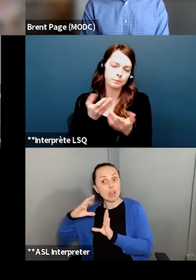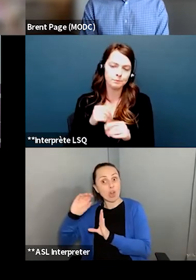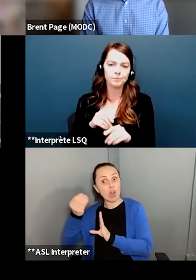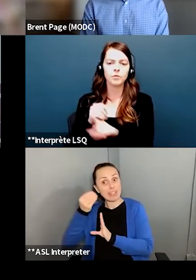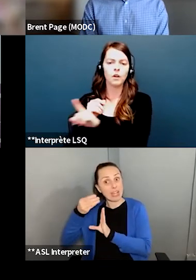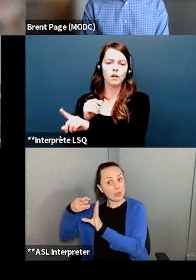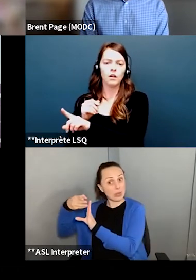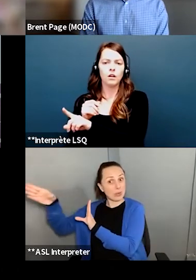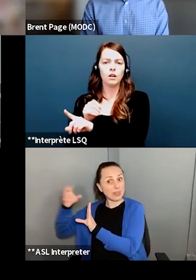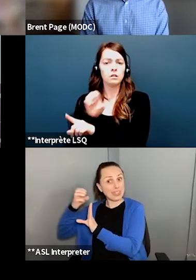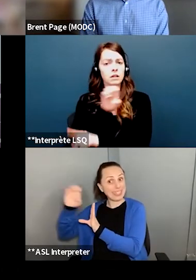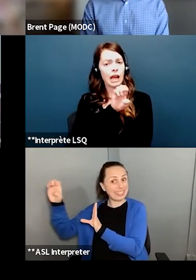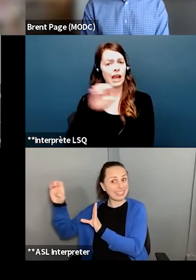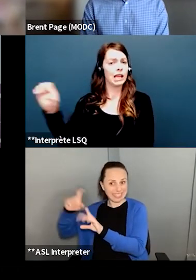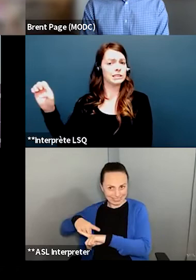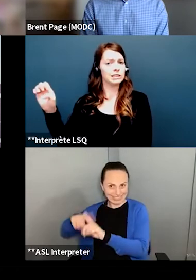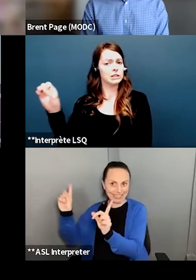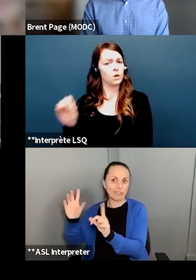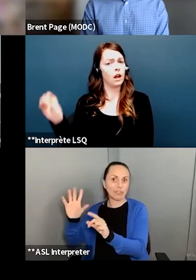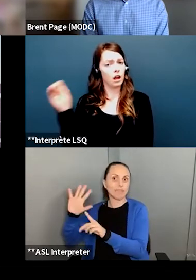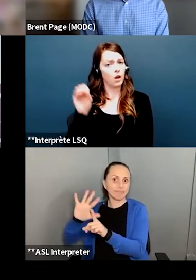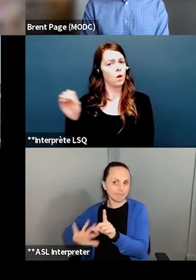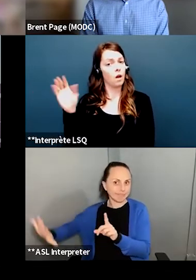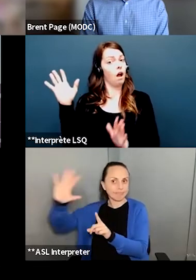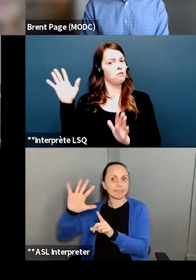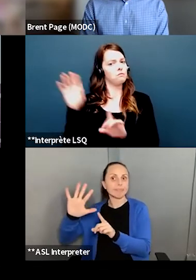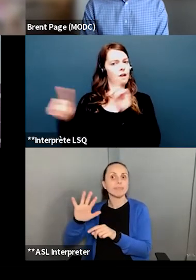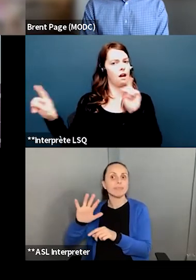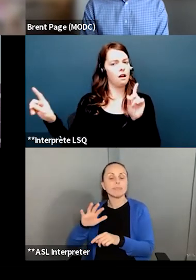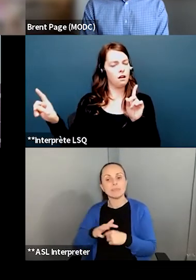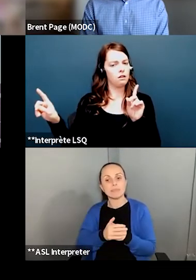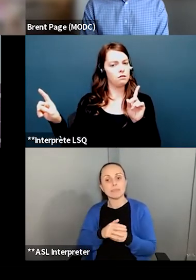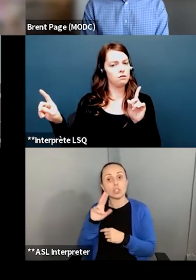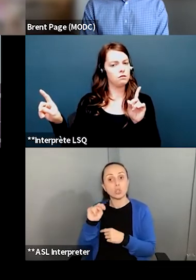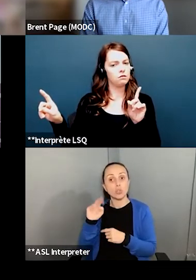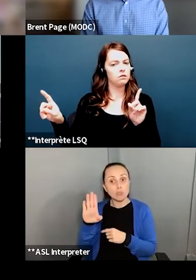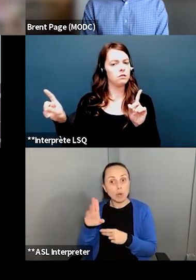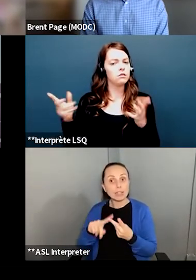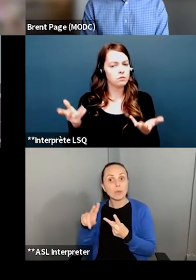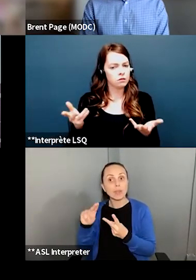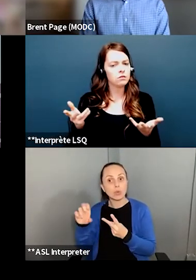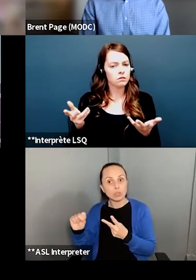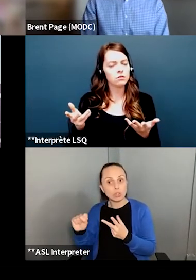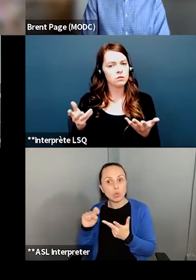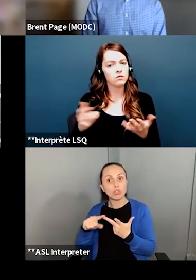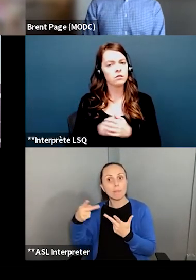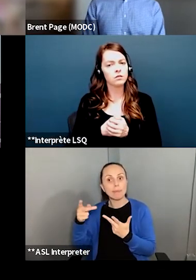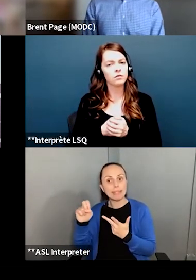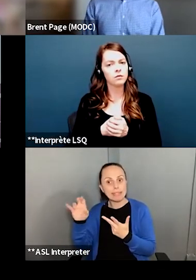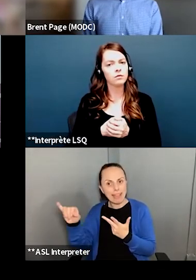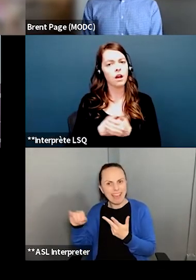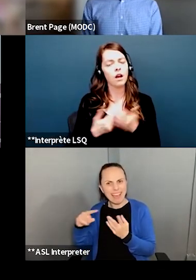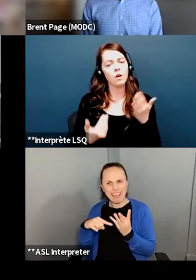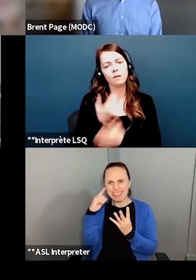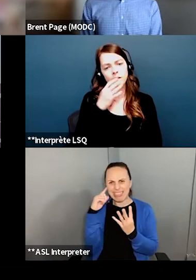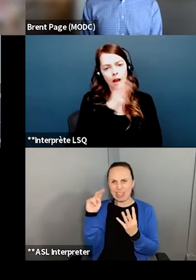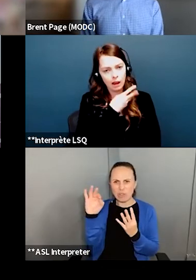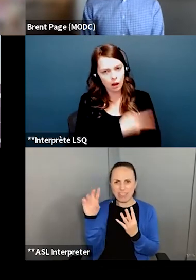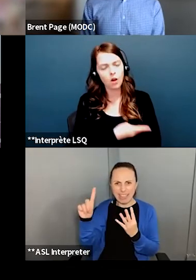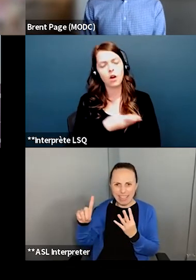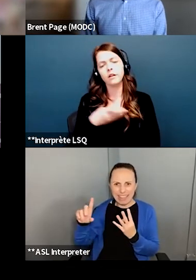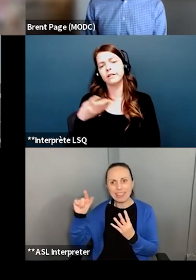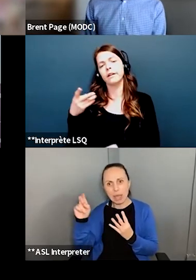Ontario and it's a different landscape. So the question is that New Brunswick and Nova Scotia, Prince Edward Island, and I think Newfoundland and